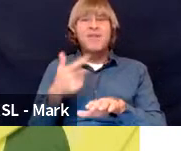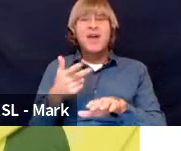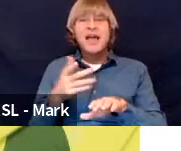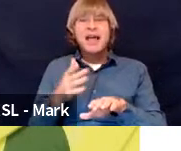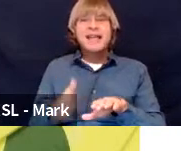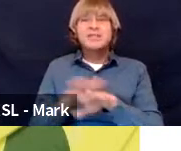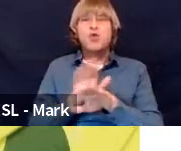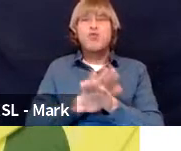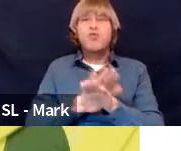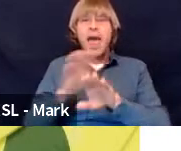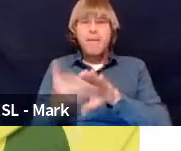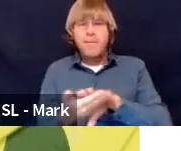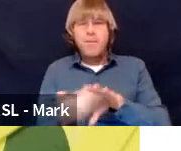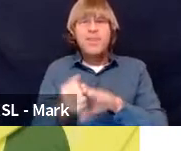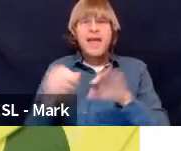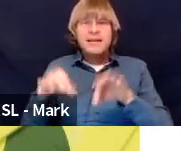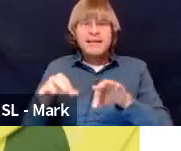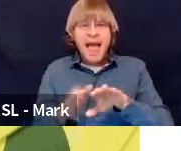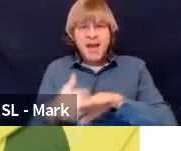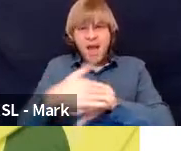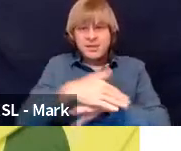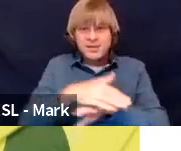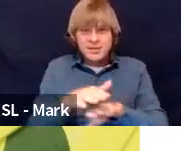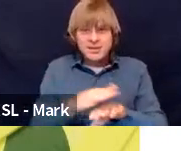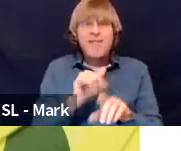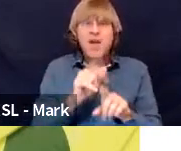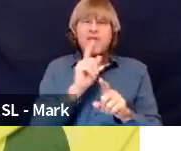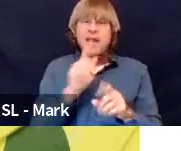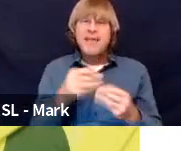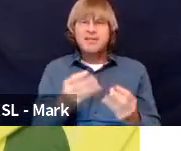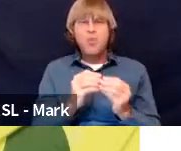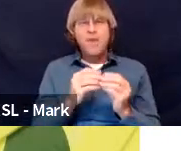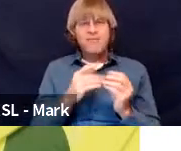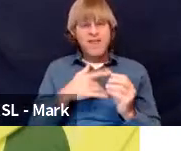wrap around it with some die cuts, which really gave it